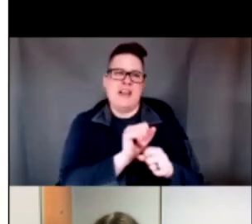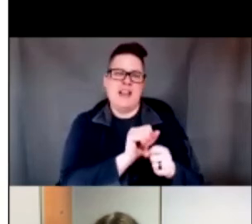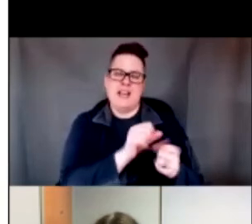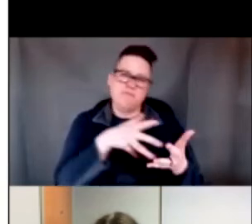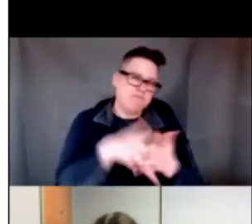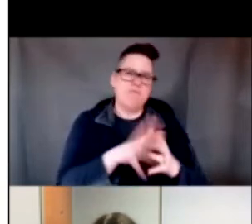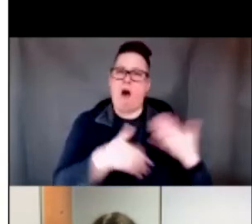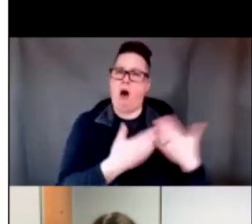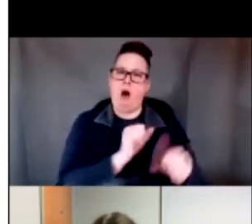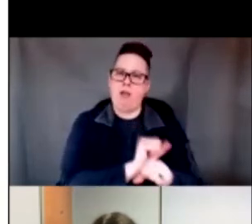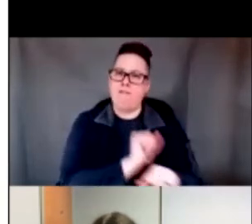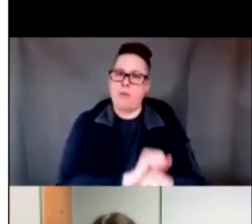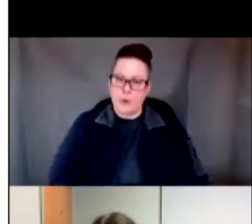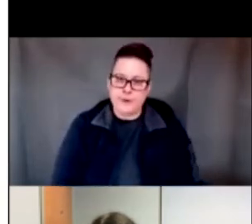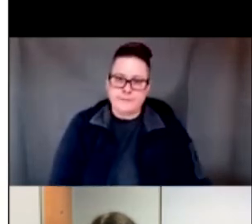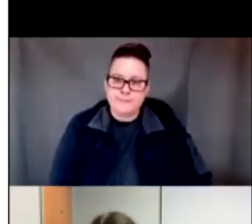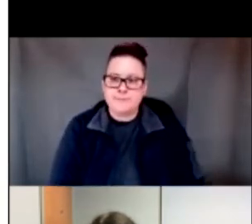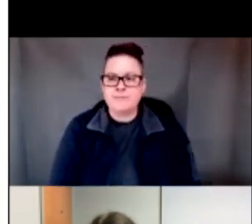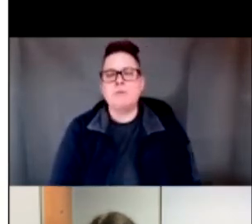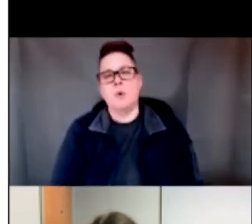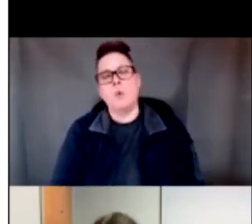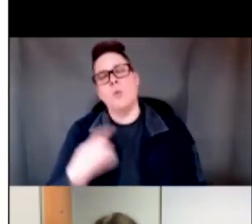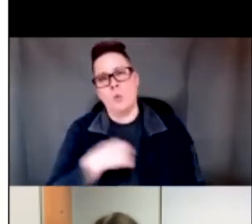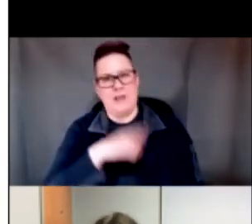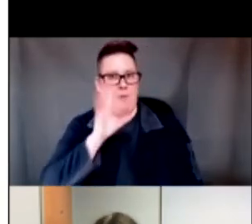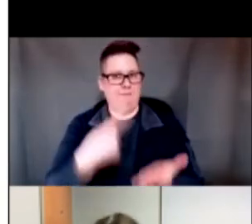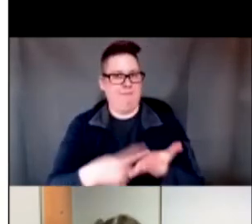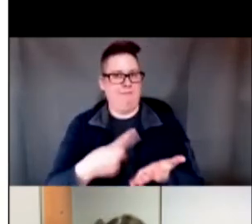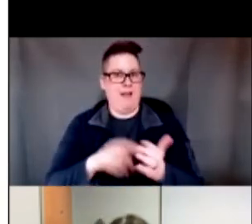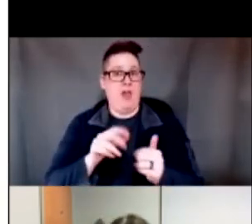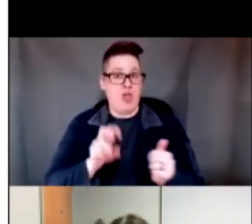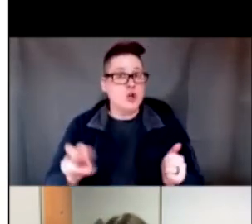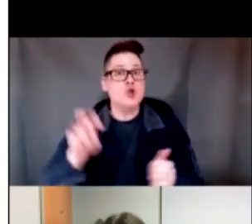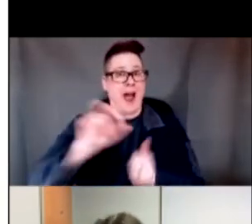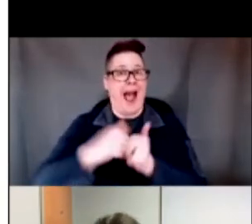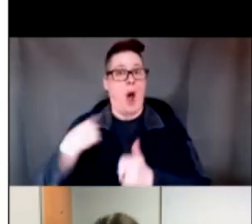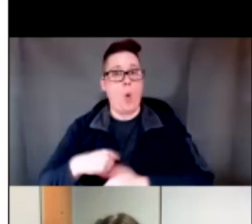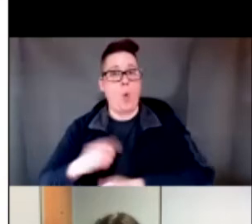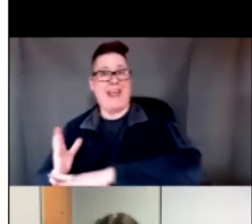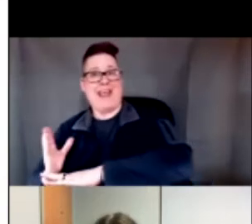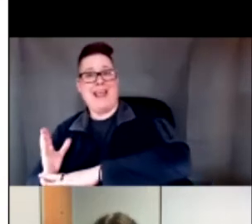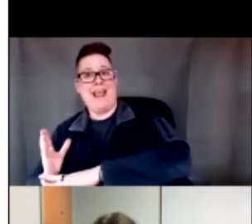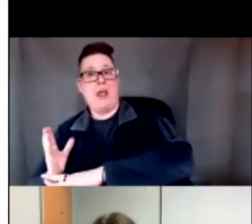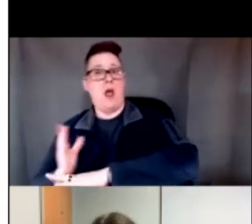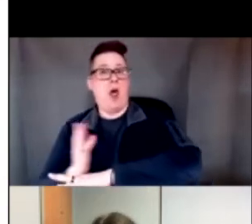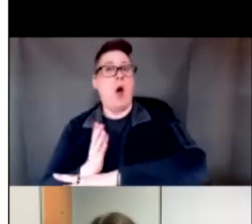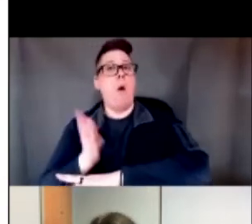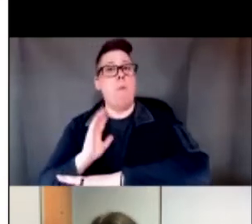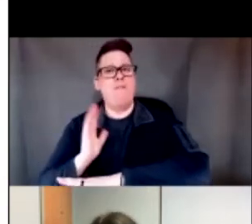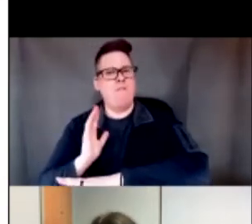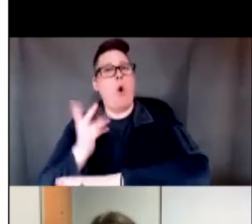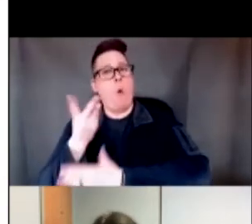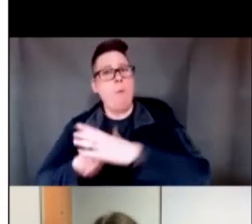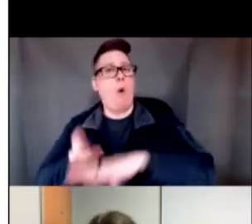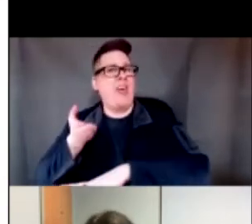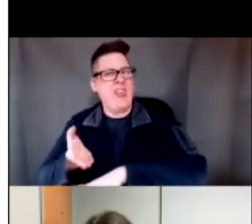is done. And we'll really be talking about our journey here from moving us towards co-located care, which we've had for a very long